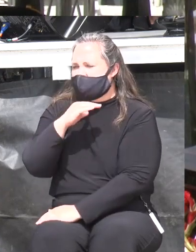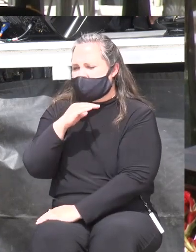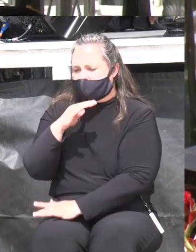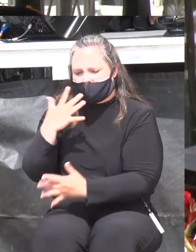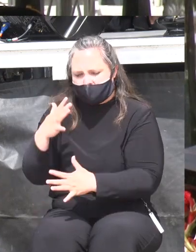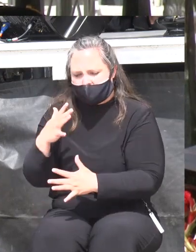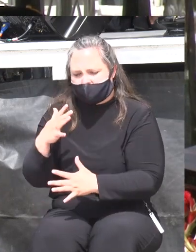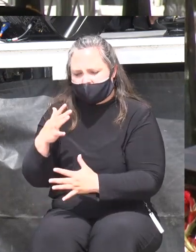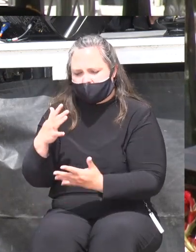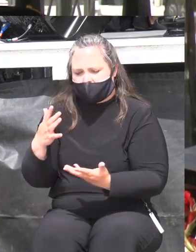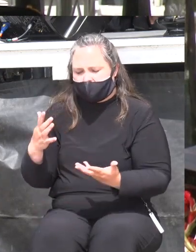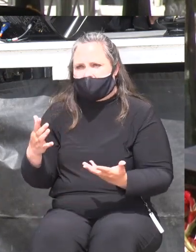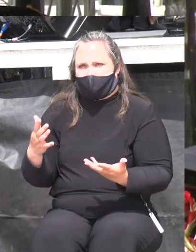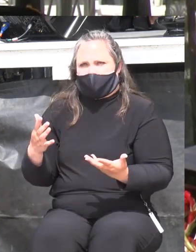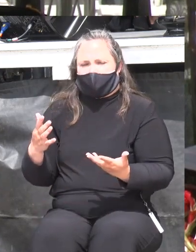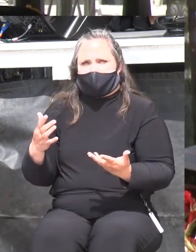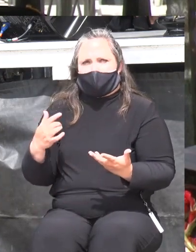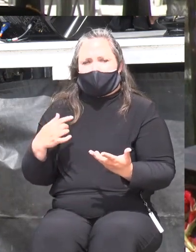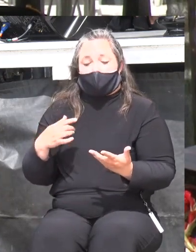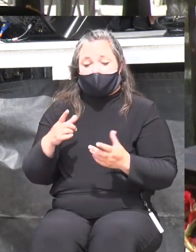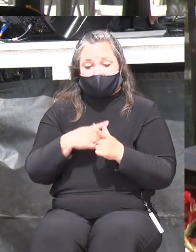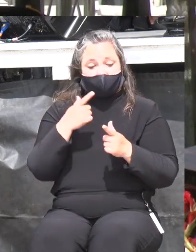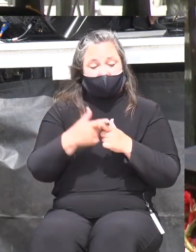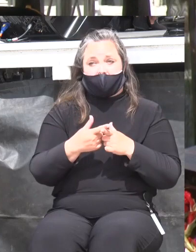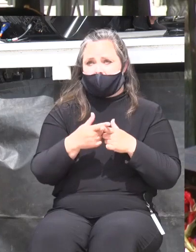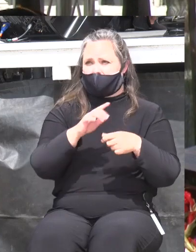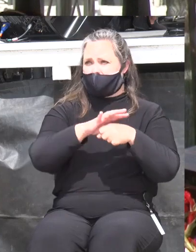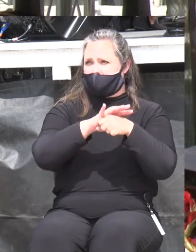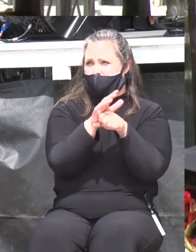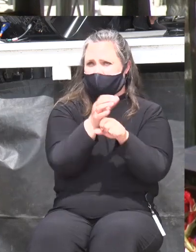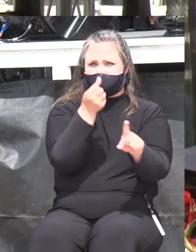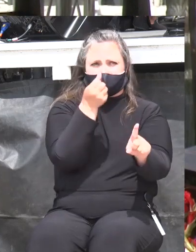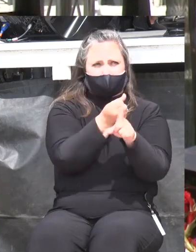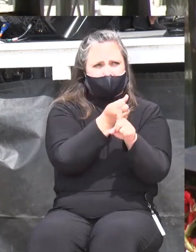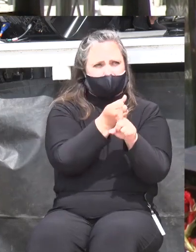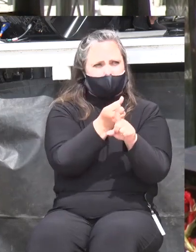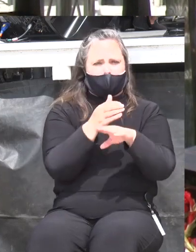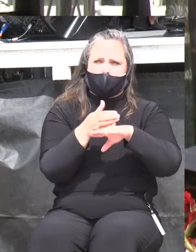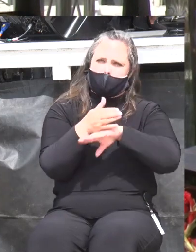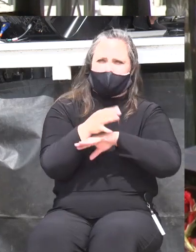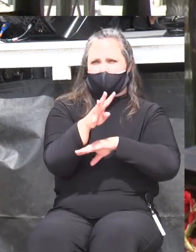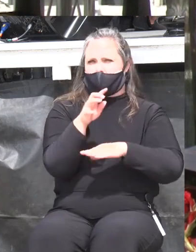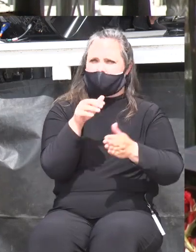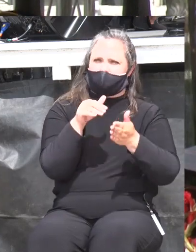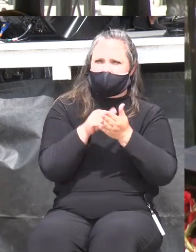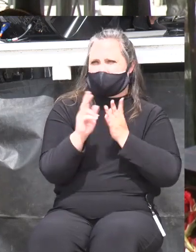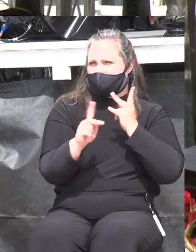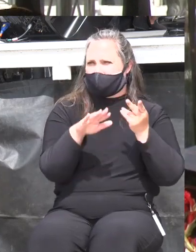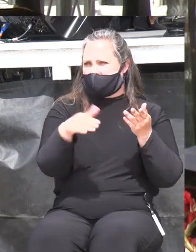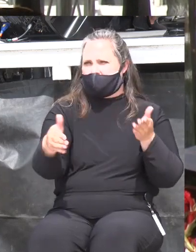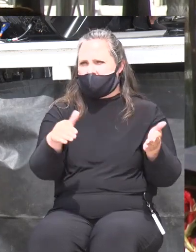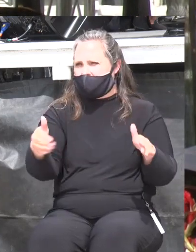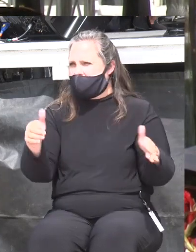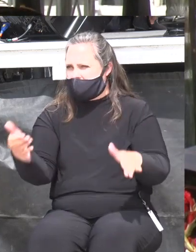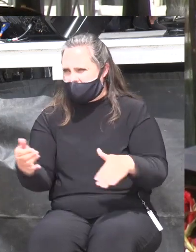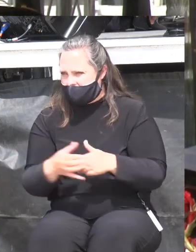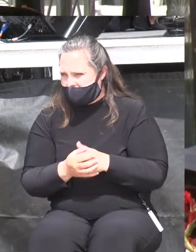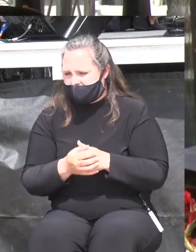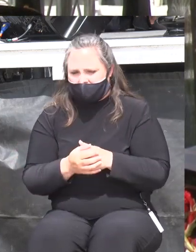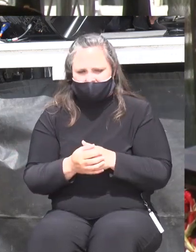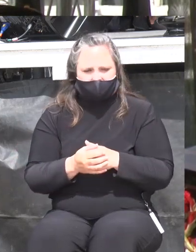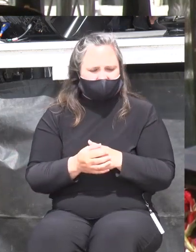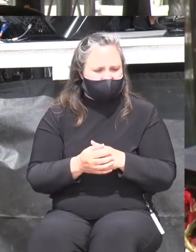fact that they would never enjoy the company of a brother, a sister, a mom, a dad, a grandmother, a grandfather, a